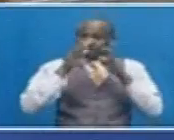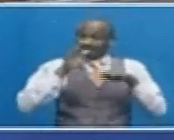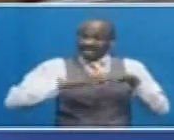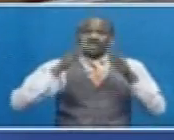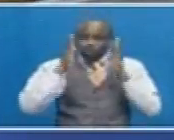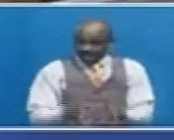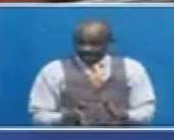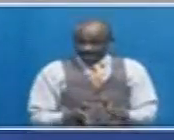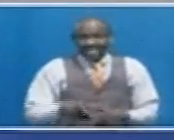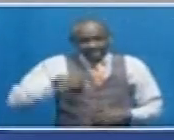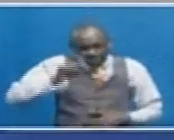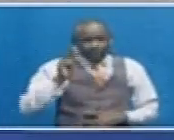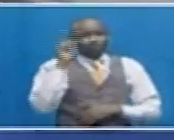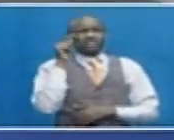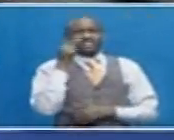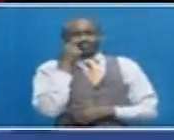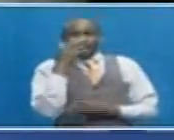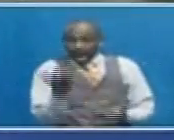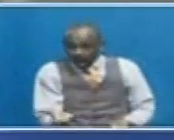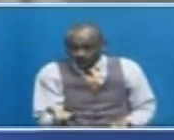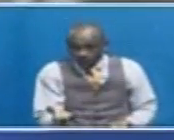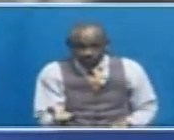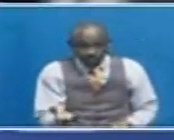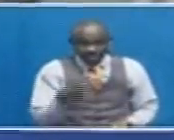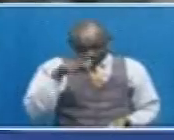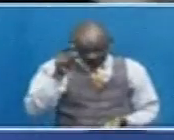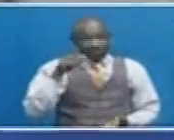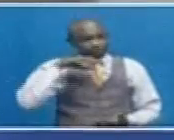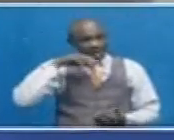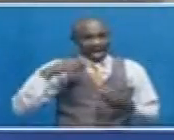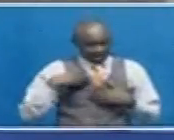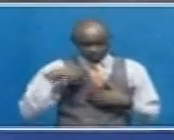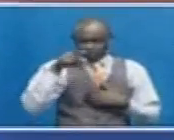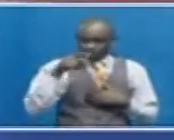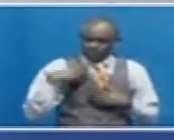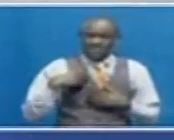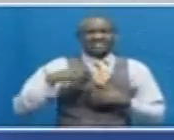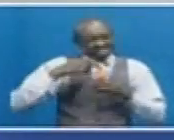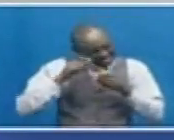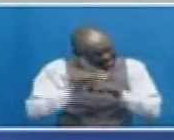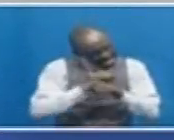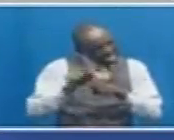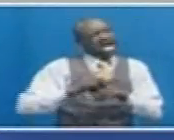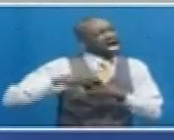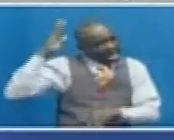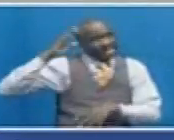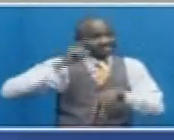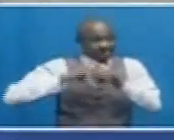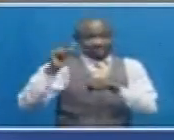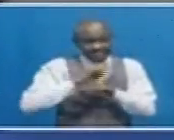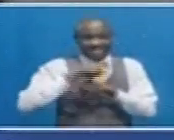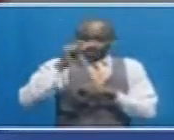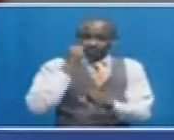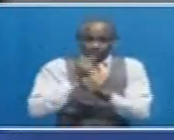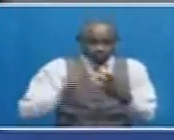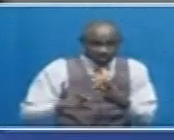But to be able to use their superior sense of smell in this way, the dogs have to undergo an intense training. During the training, dogs